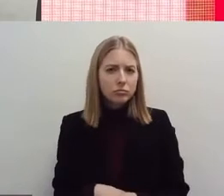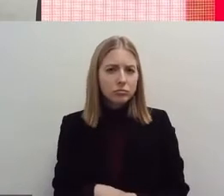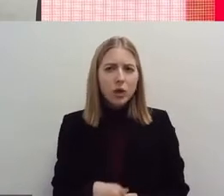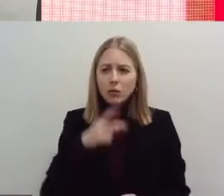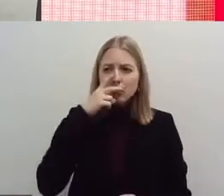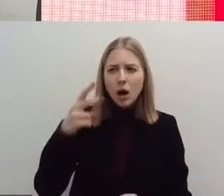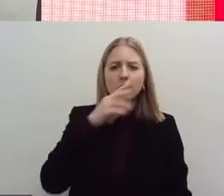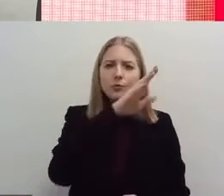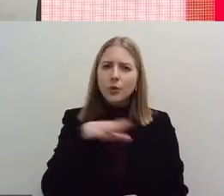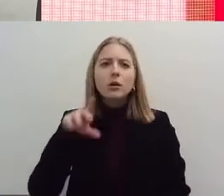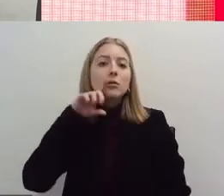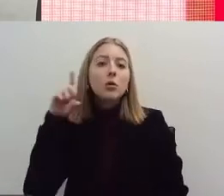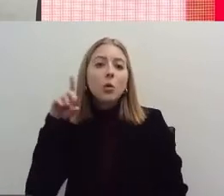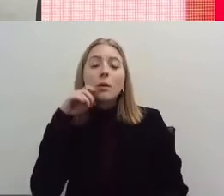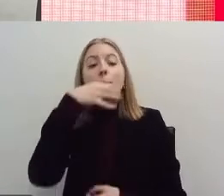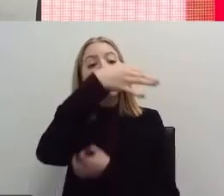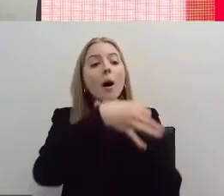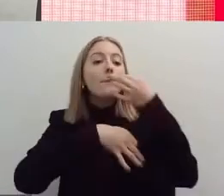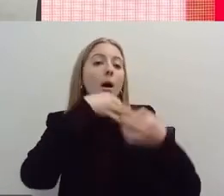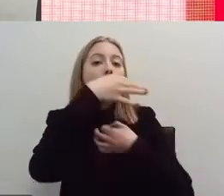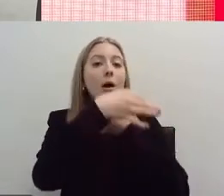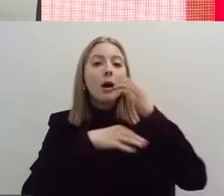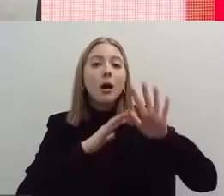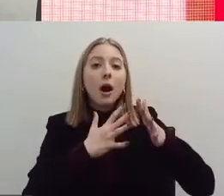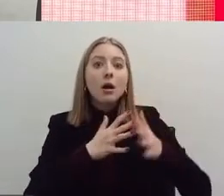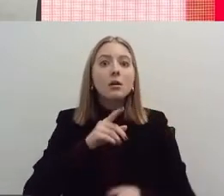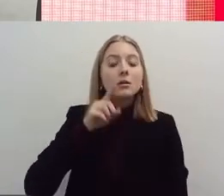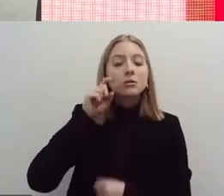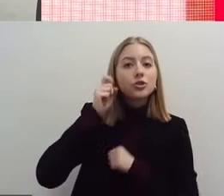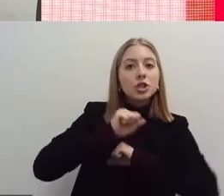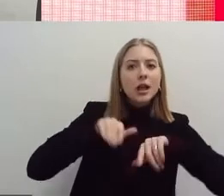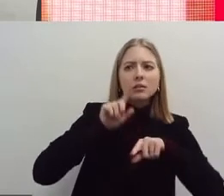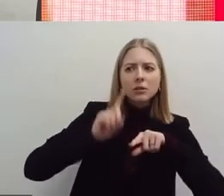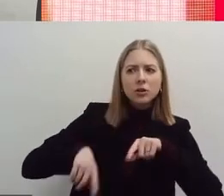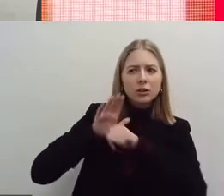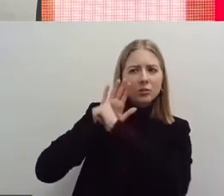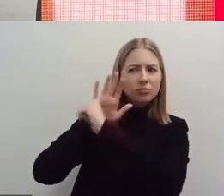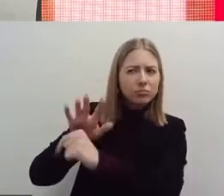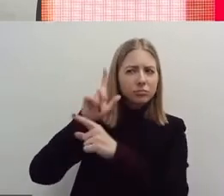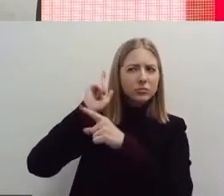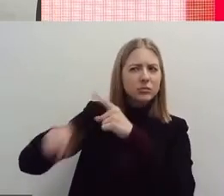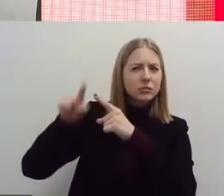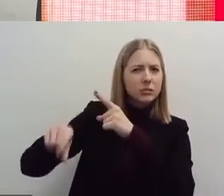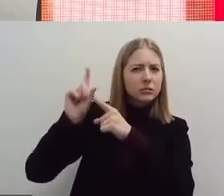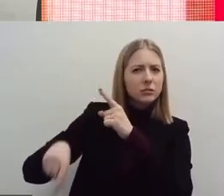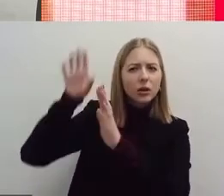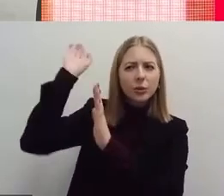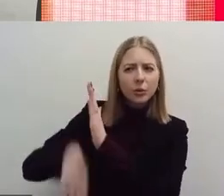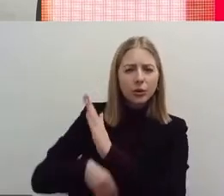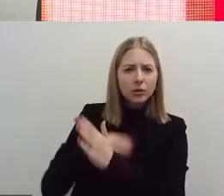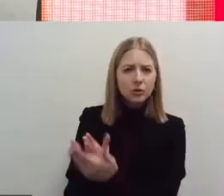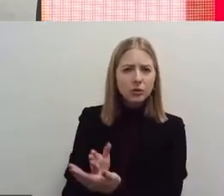of how they wish to express themselves about their political views. So it's quite an interesting thing, and indeed, with